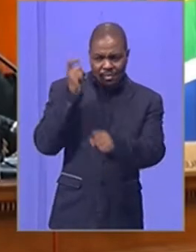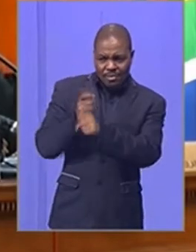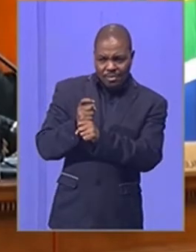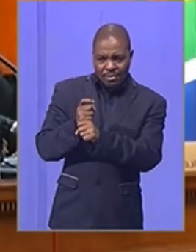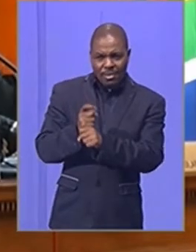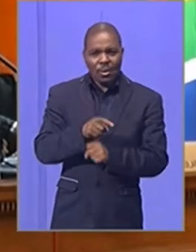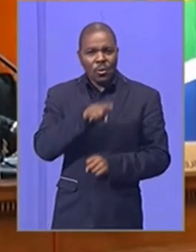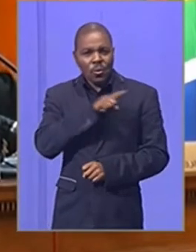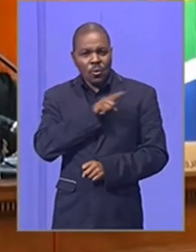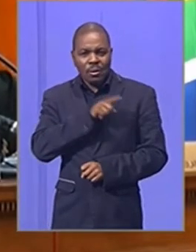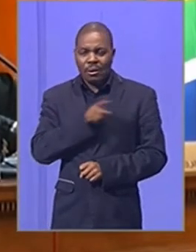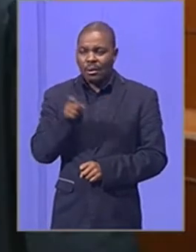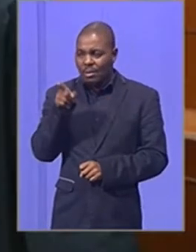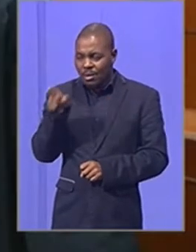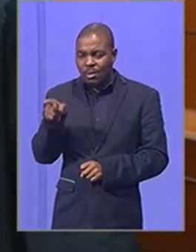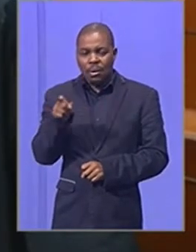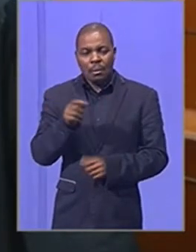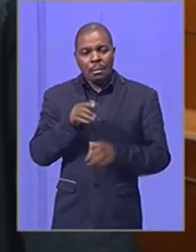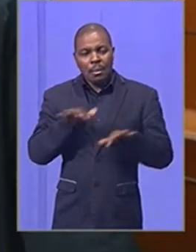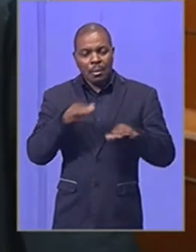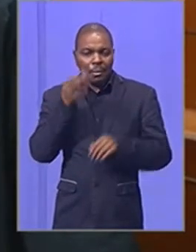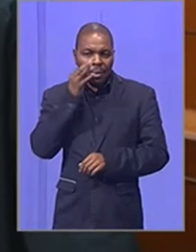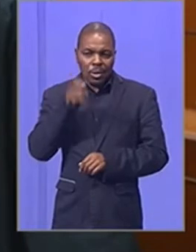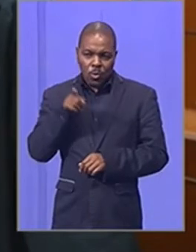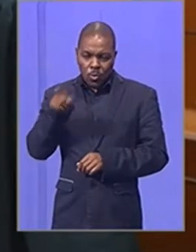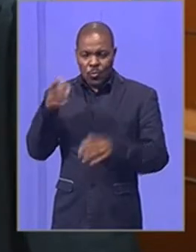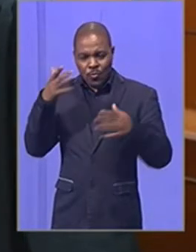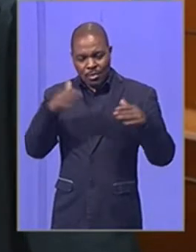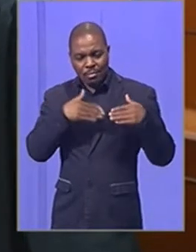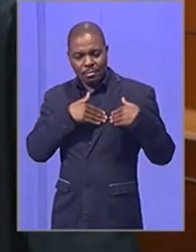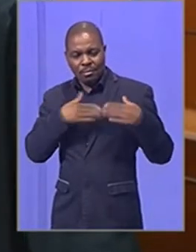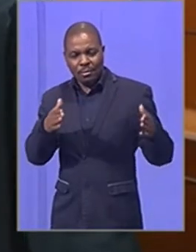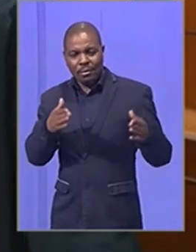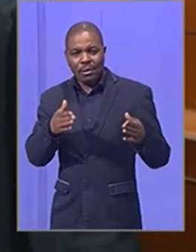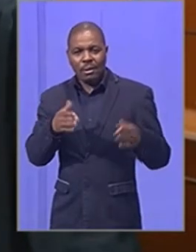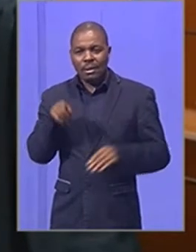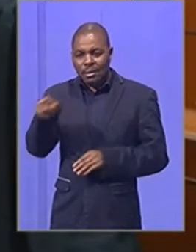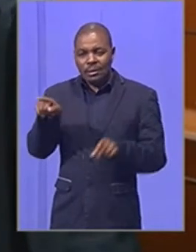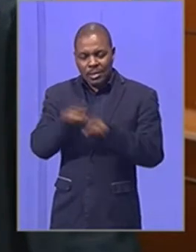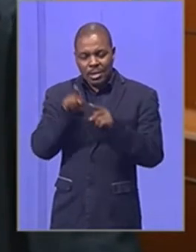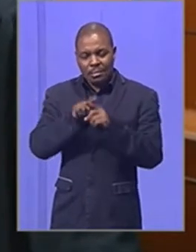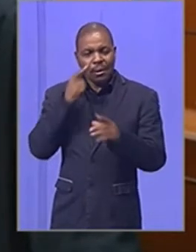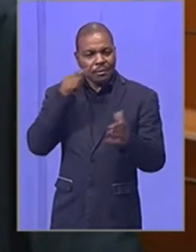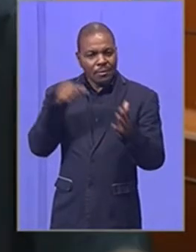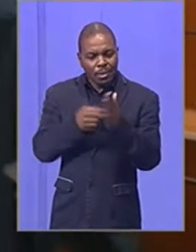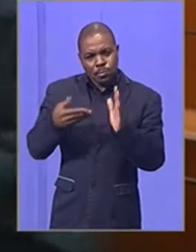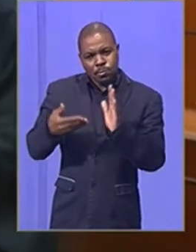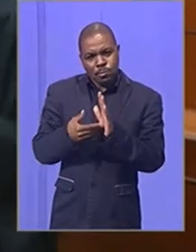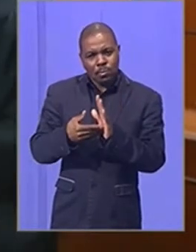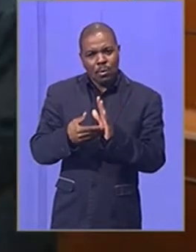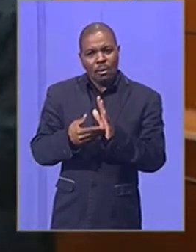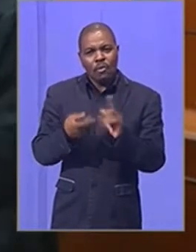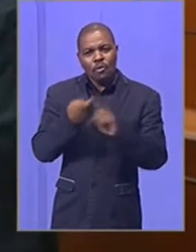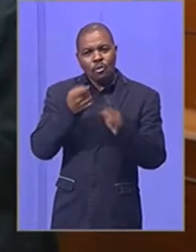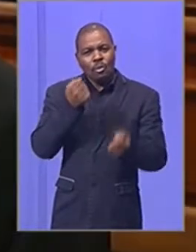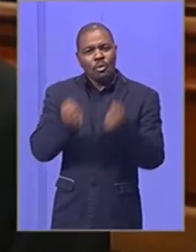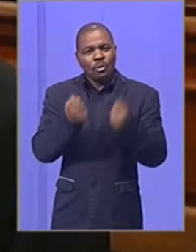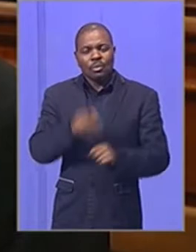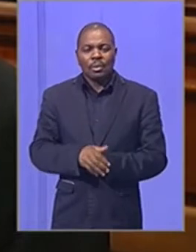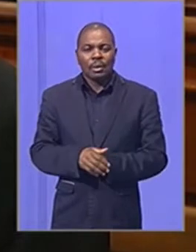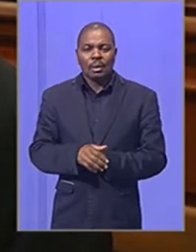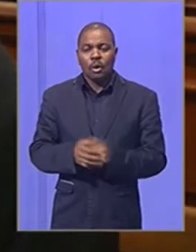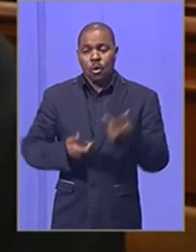hodima boipolelo bo utlwahalang ha Mafe a boyentse bo ileng karolo ya bopaki bo ho fanong ka bona nyeweng ena mo